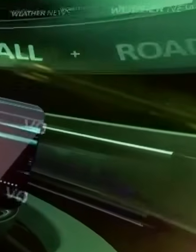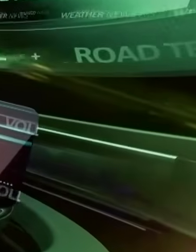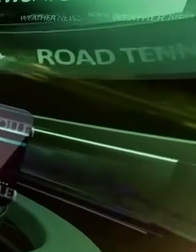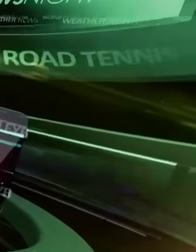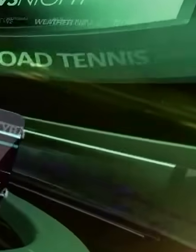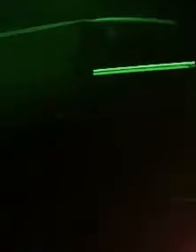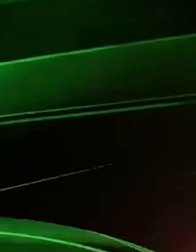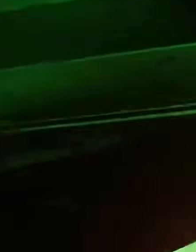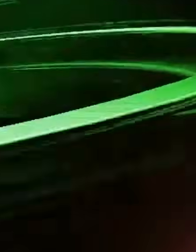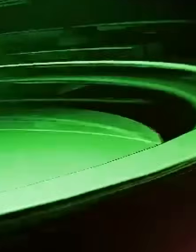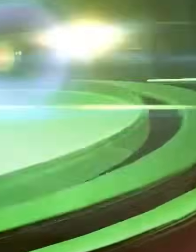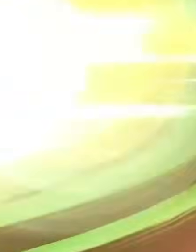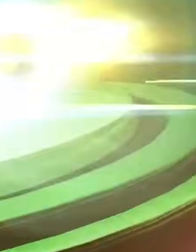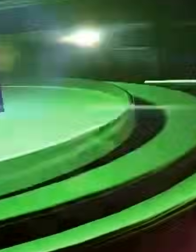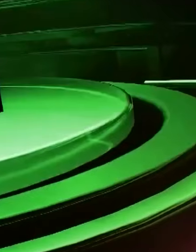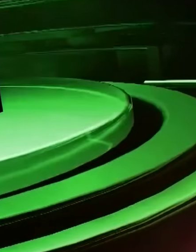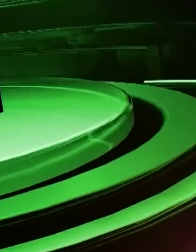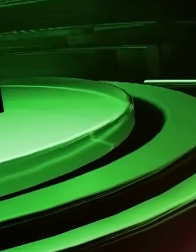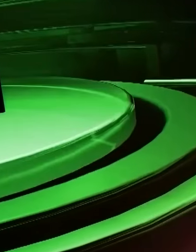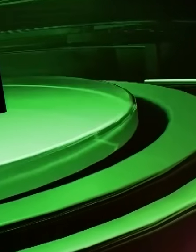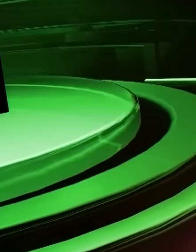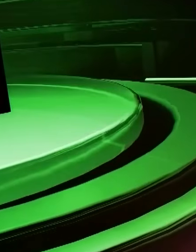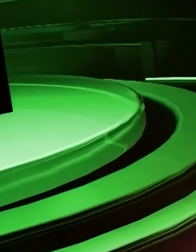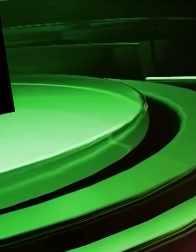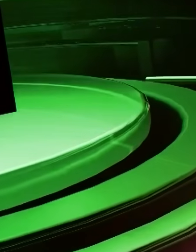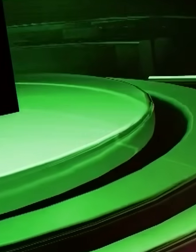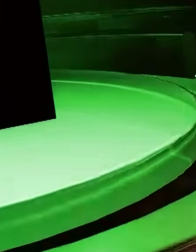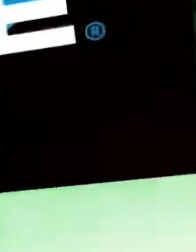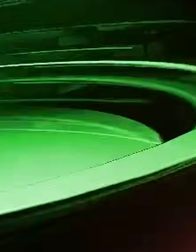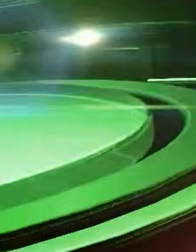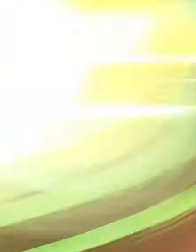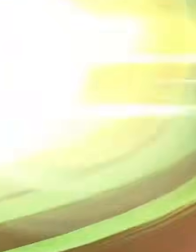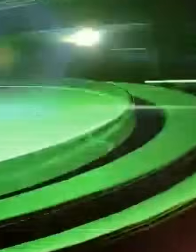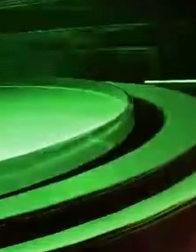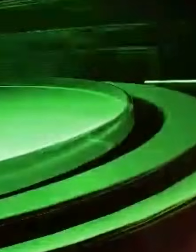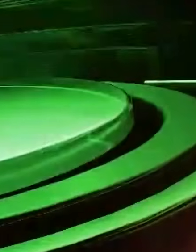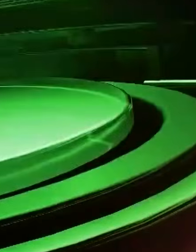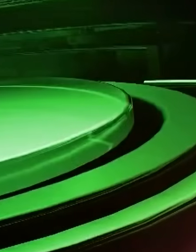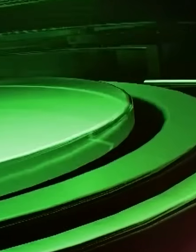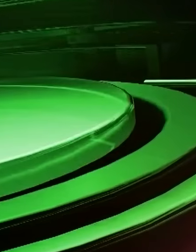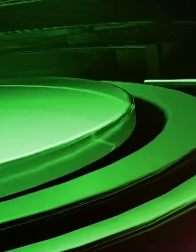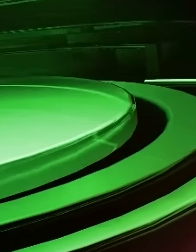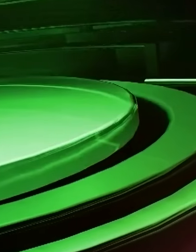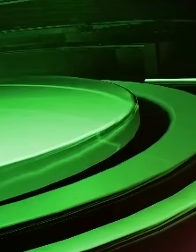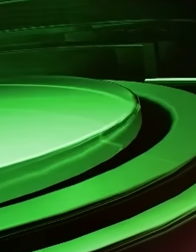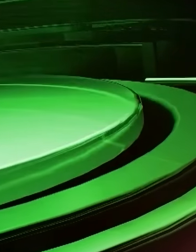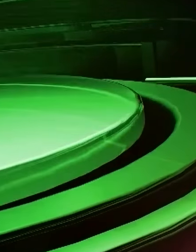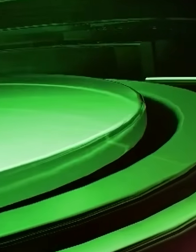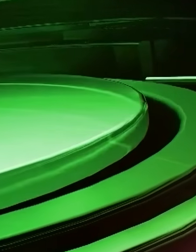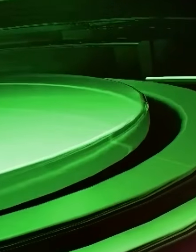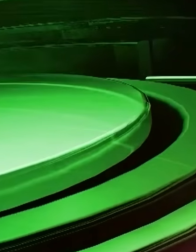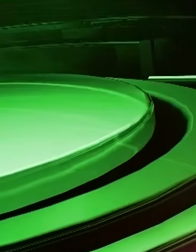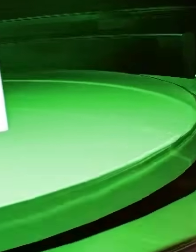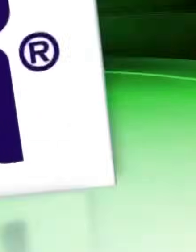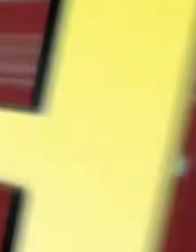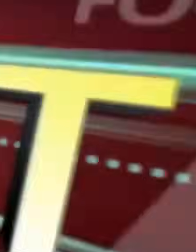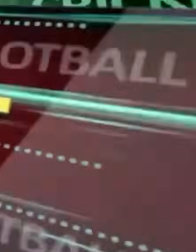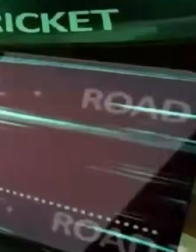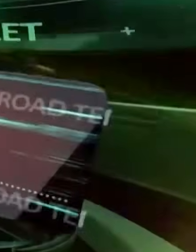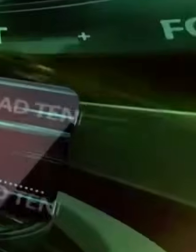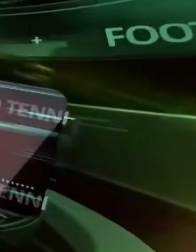Sports Night is brought to you by Power Inn. Pause is power. And by Dasani. Live first, Dasani